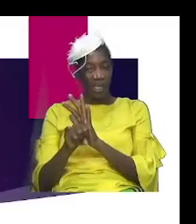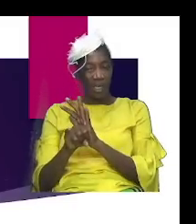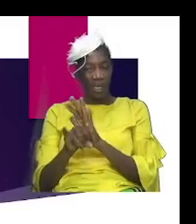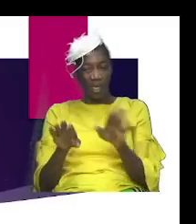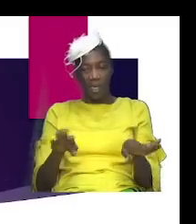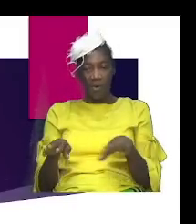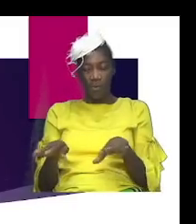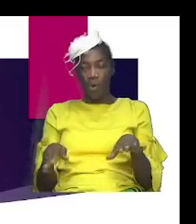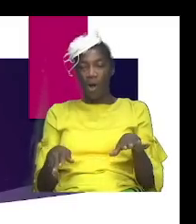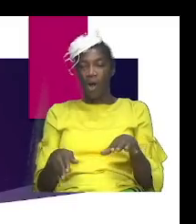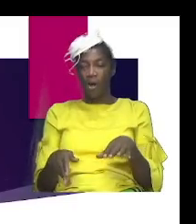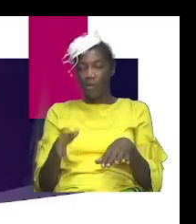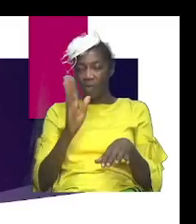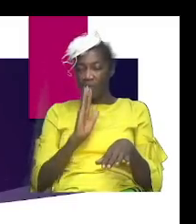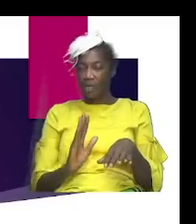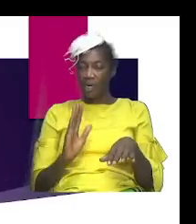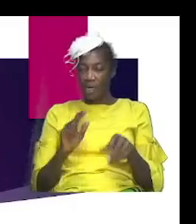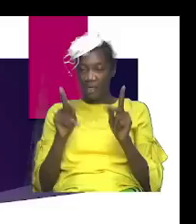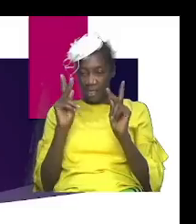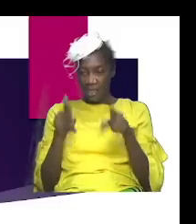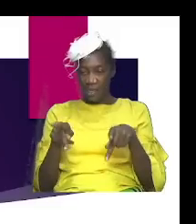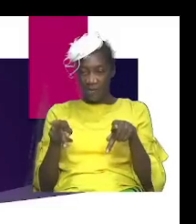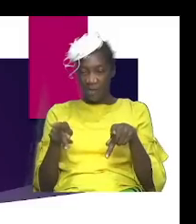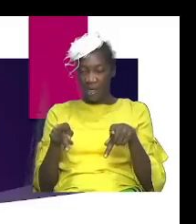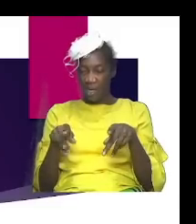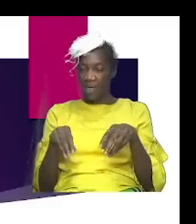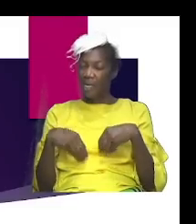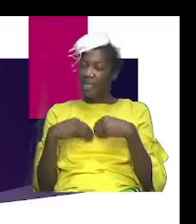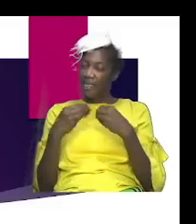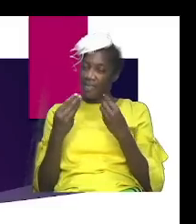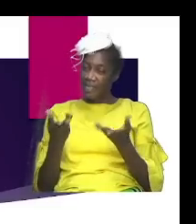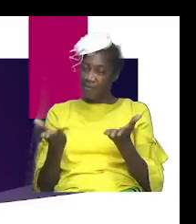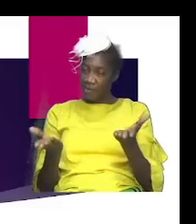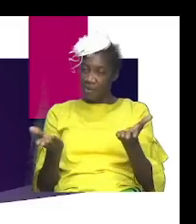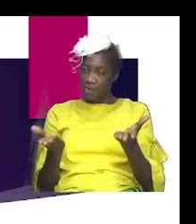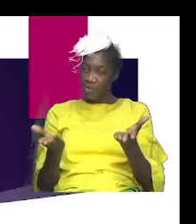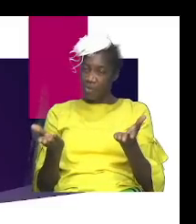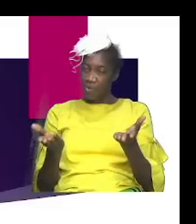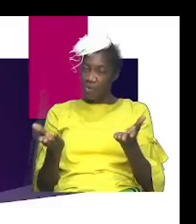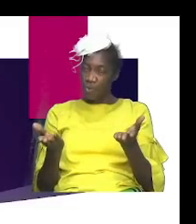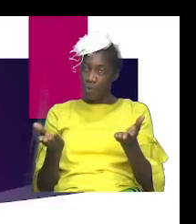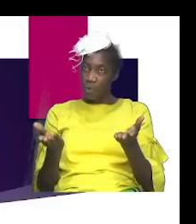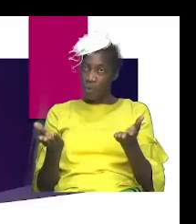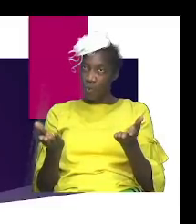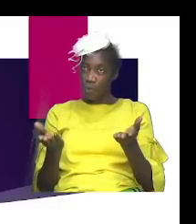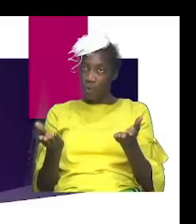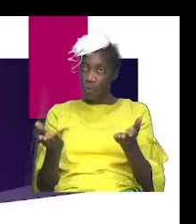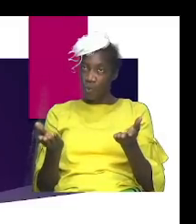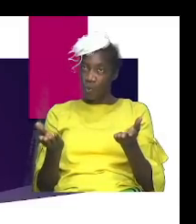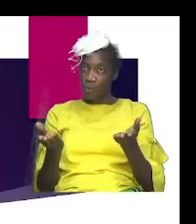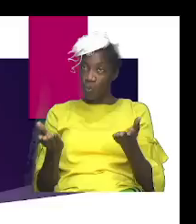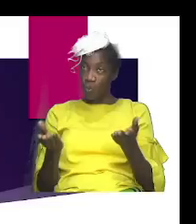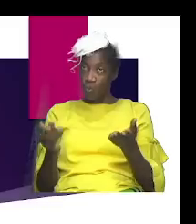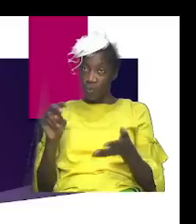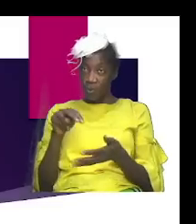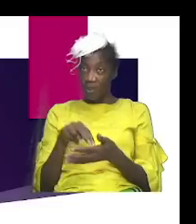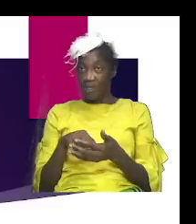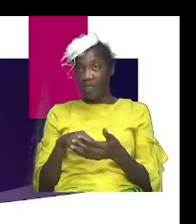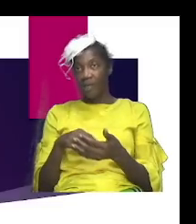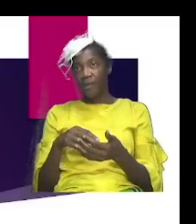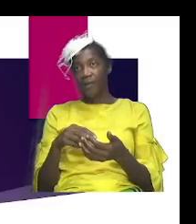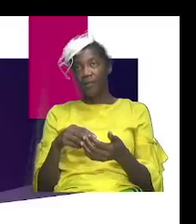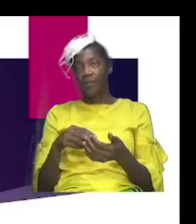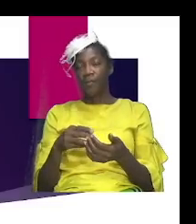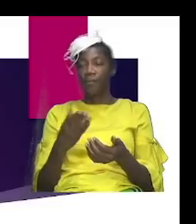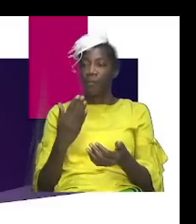it is individual. And I submit to you, saints of the Most High God, that when we stand before him, it